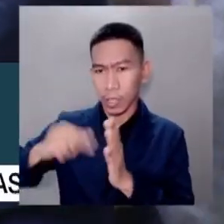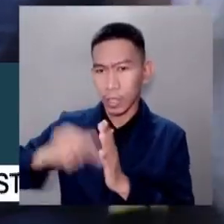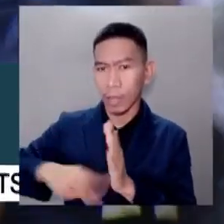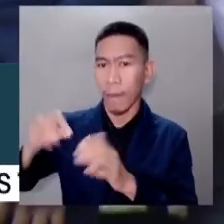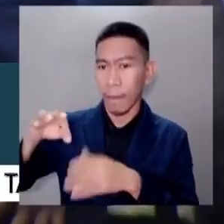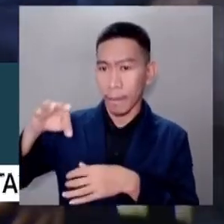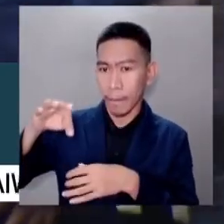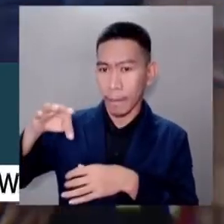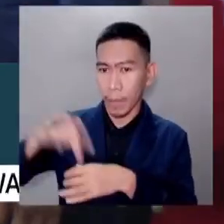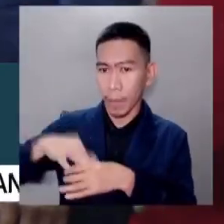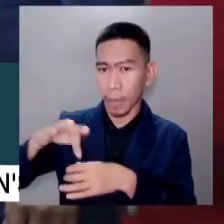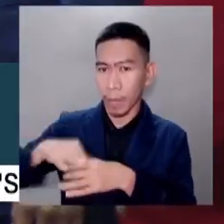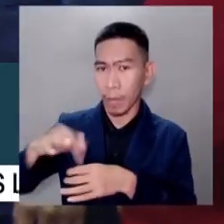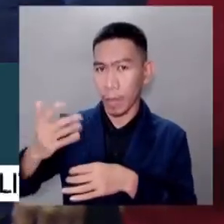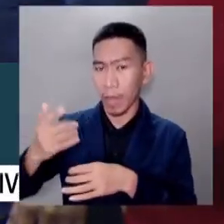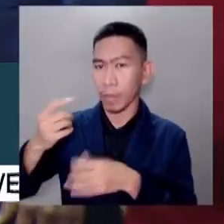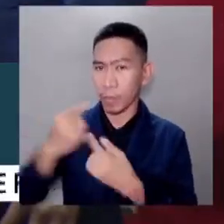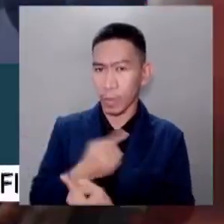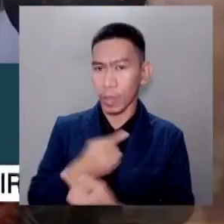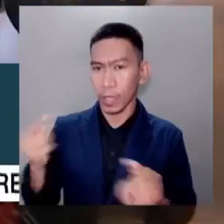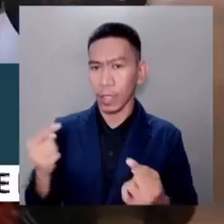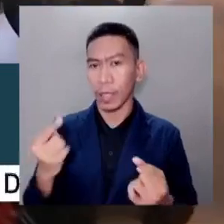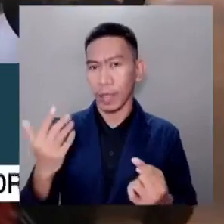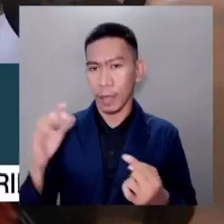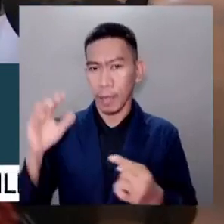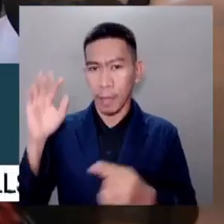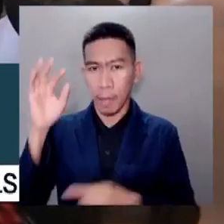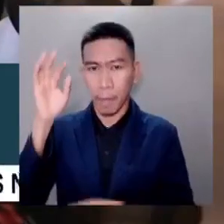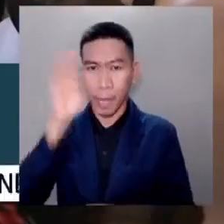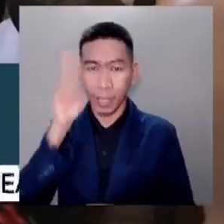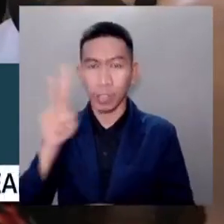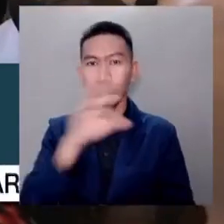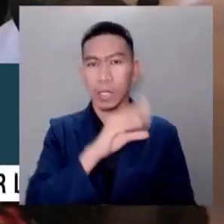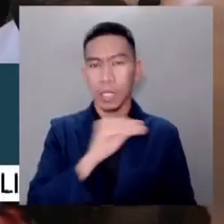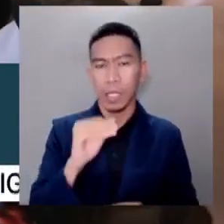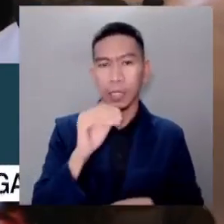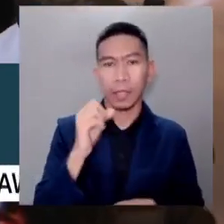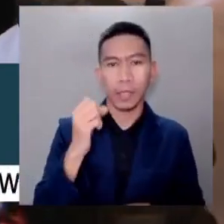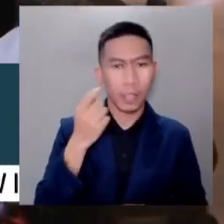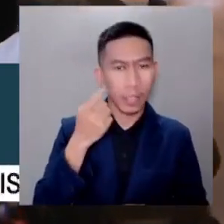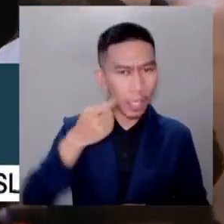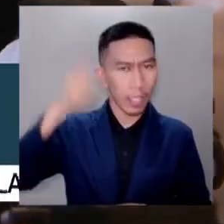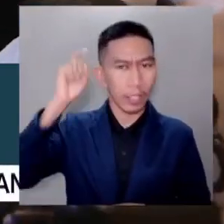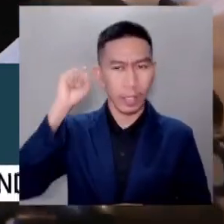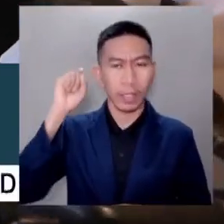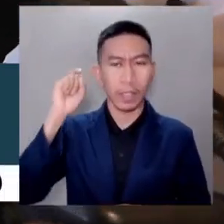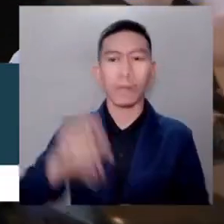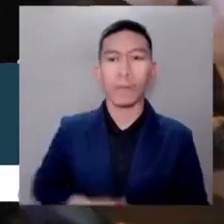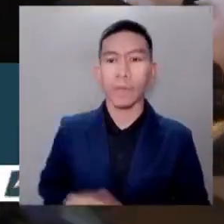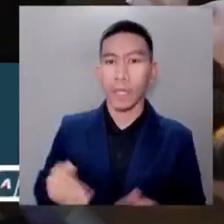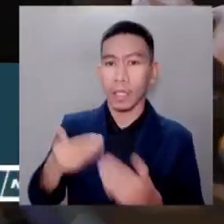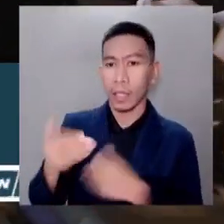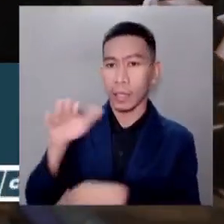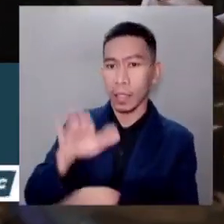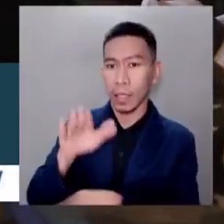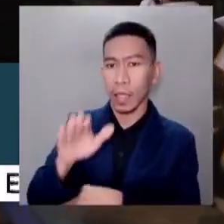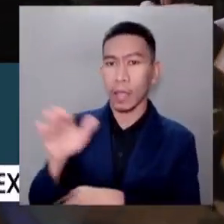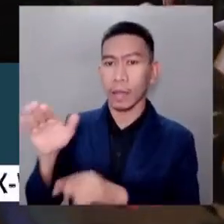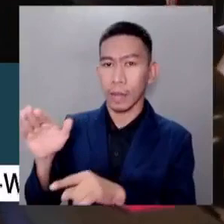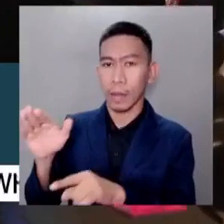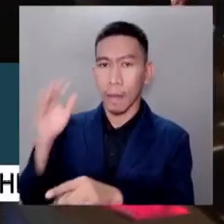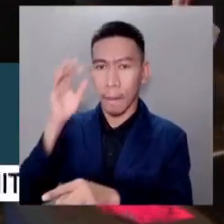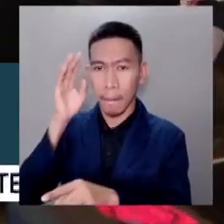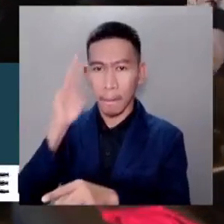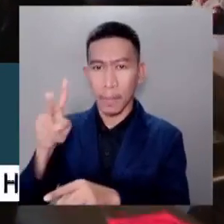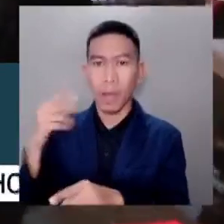President-elect Sara Duterte. At exactly 12 noon, Marcos will take his oath before Supreme Court Chief Justice Alexander